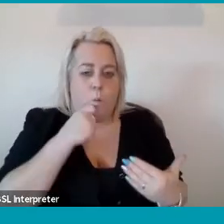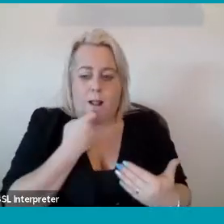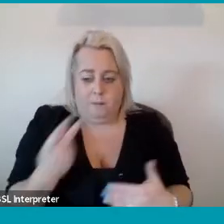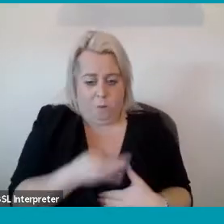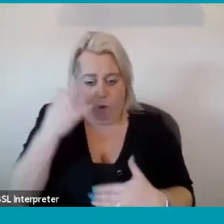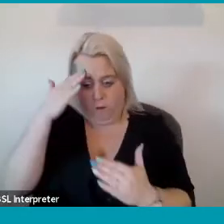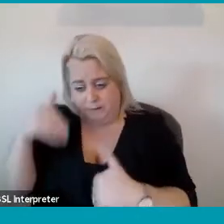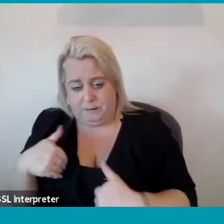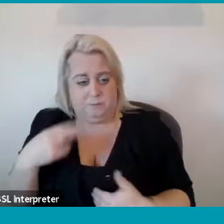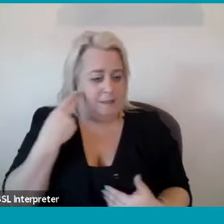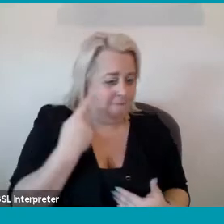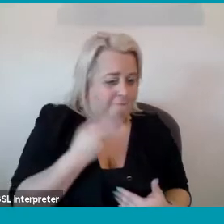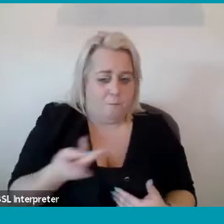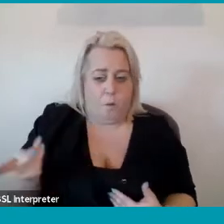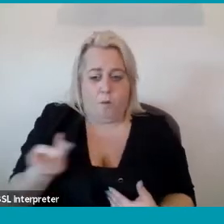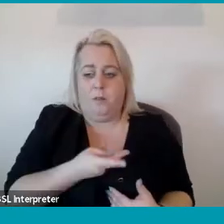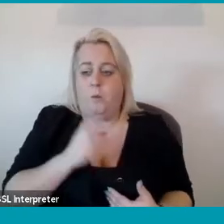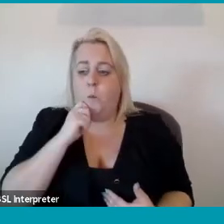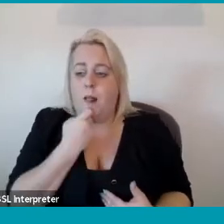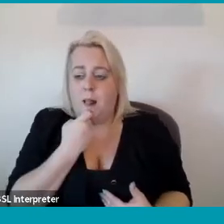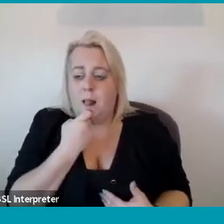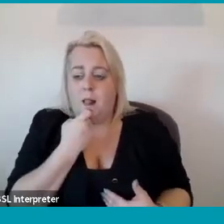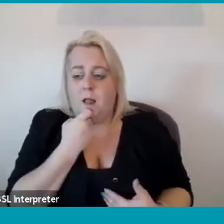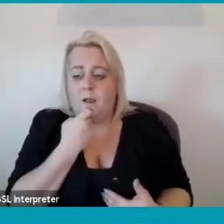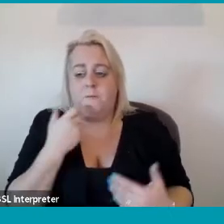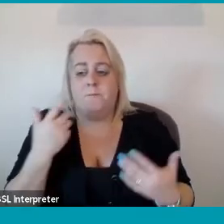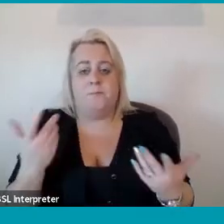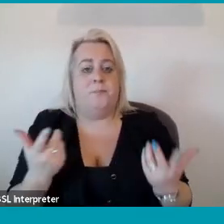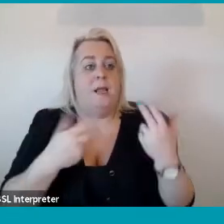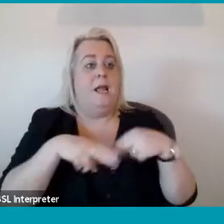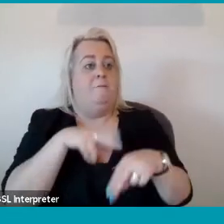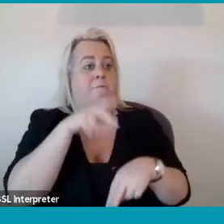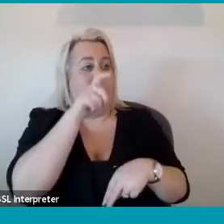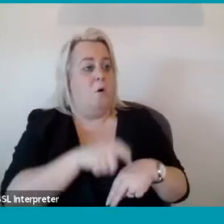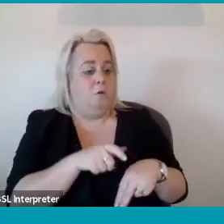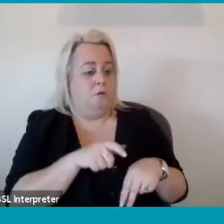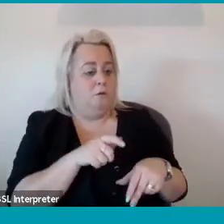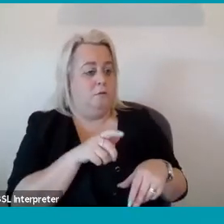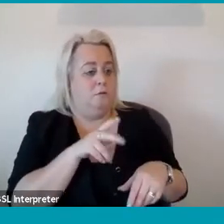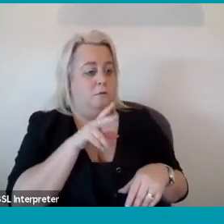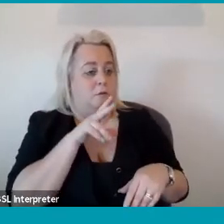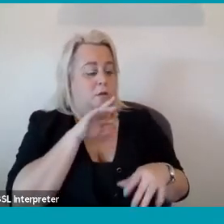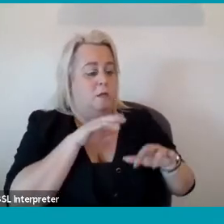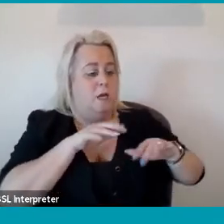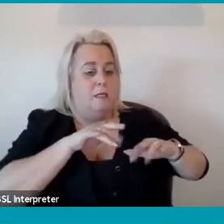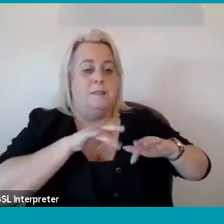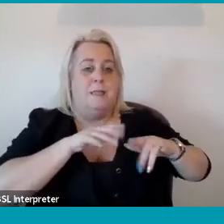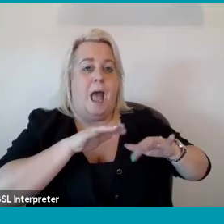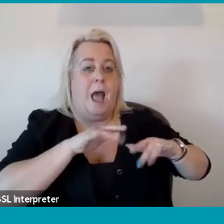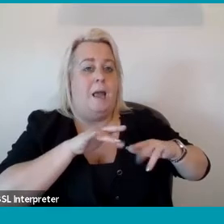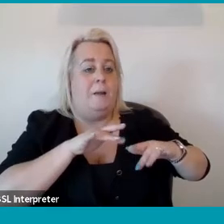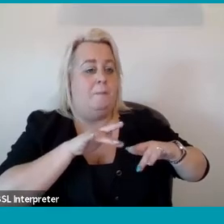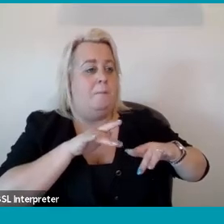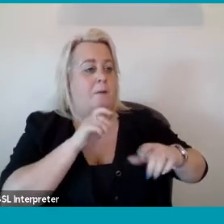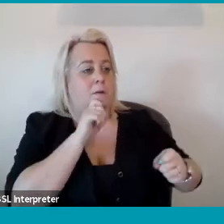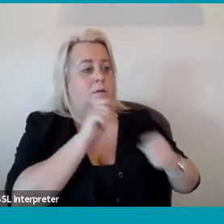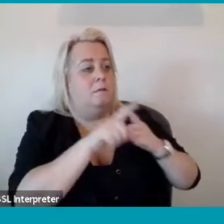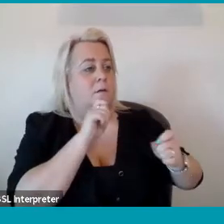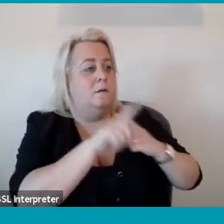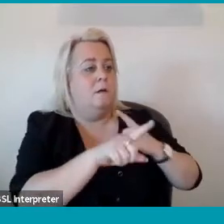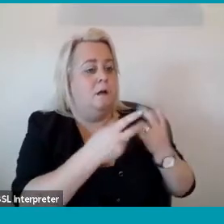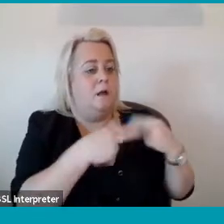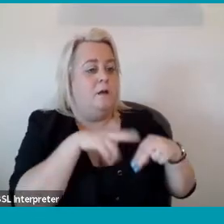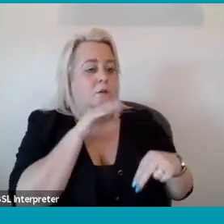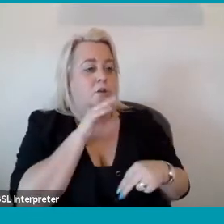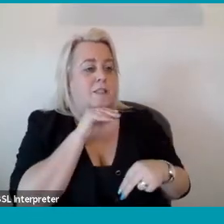software, so they're speaking to the computer and it types what they say, they're likely to be quicker and more accurate than people